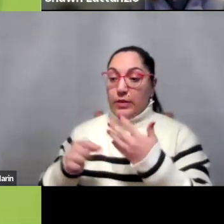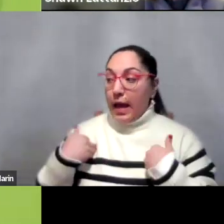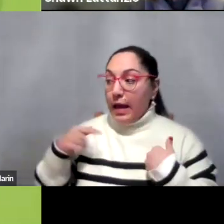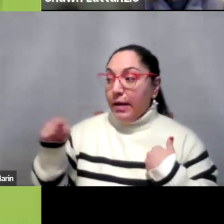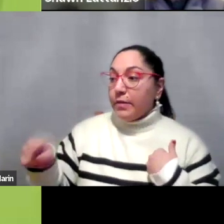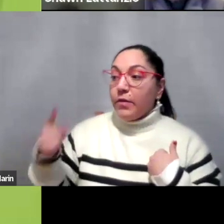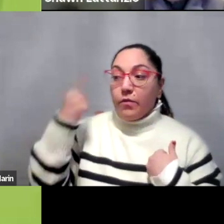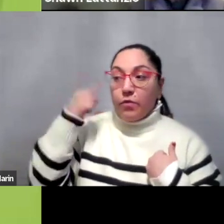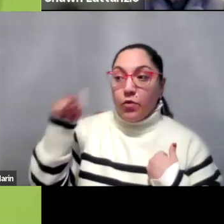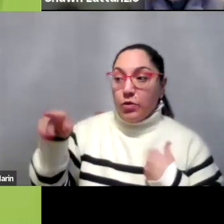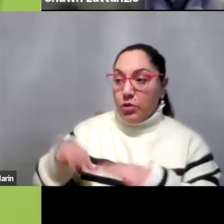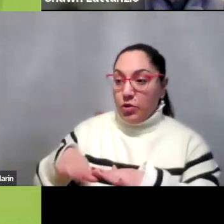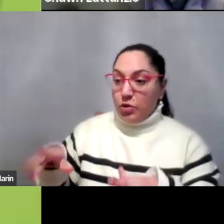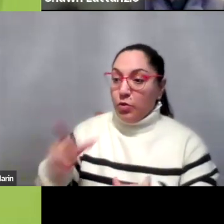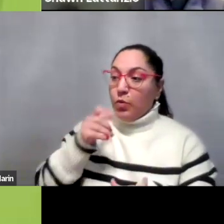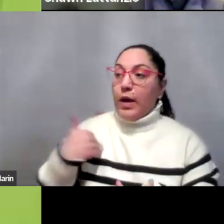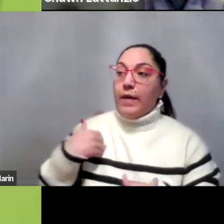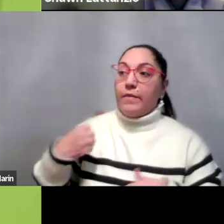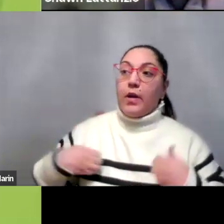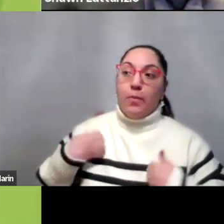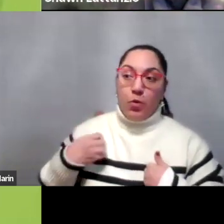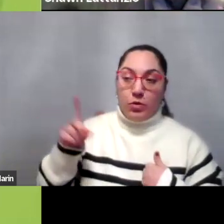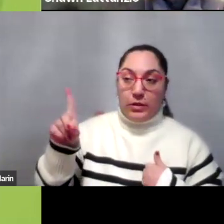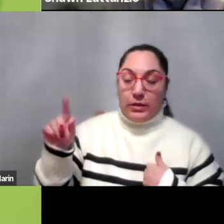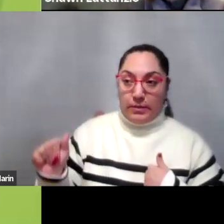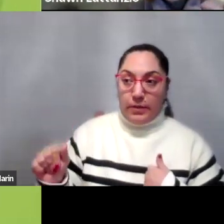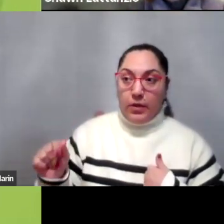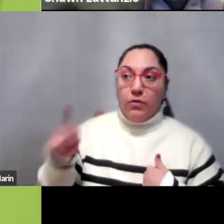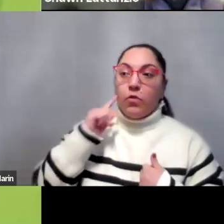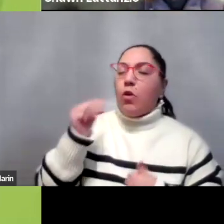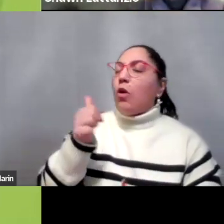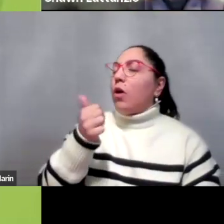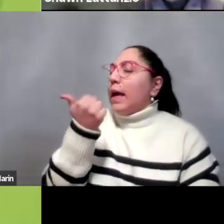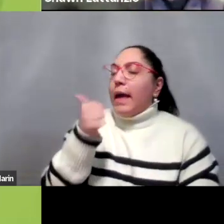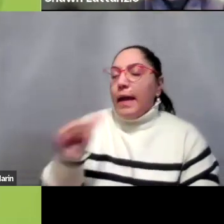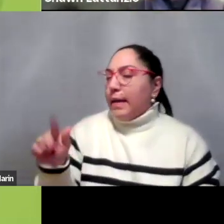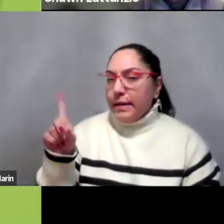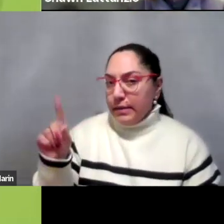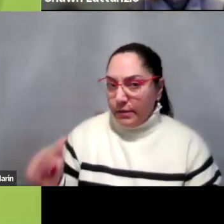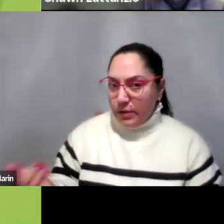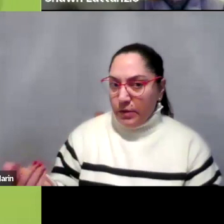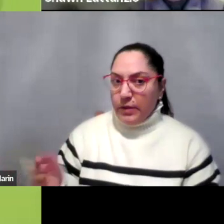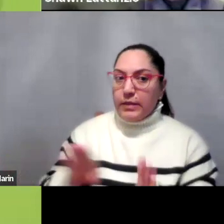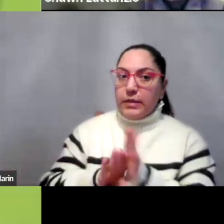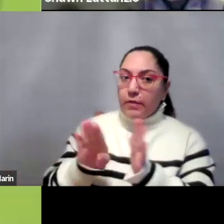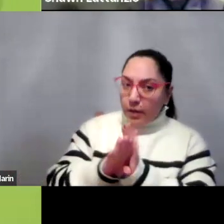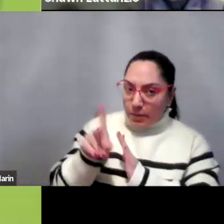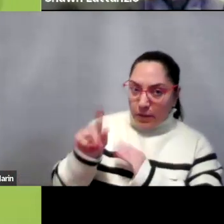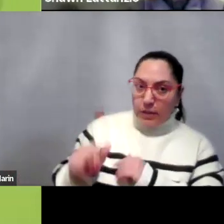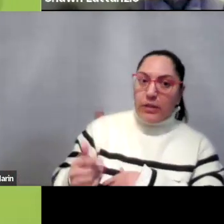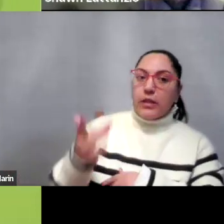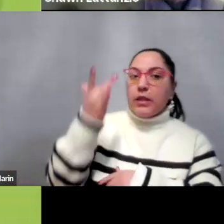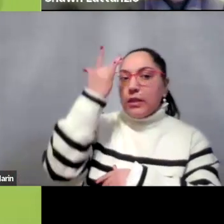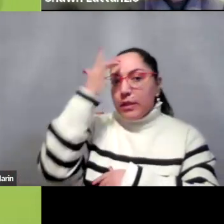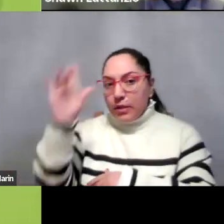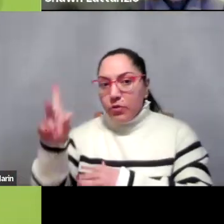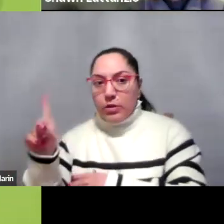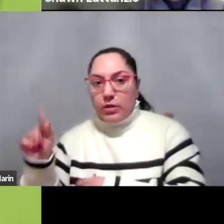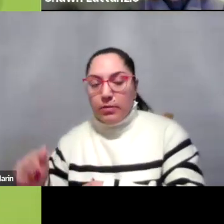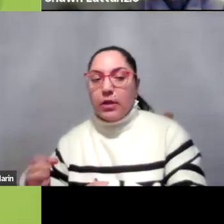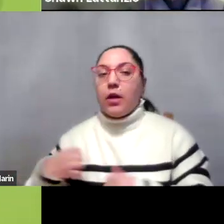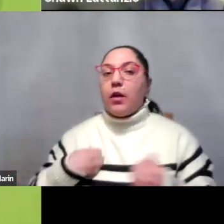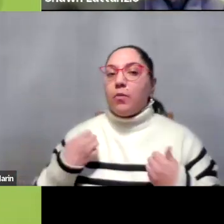emotional disabilities kind of start, and this is for children with all disabilities, for children with developmental disabilities, intellectual disabilities,